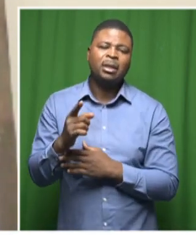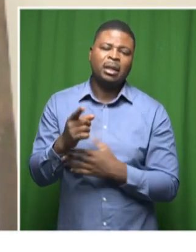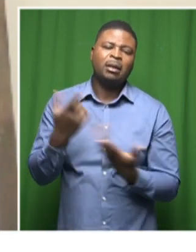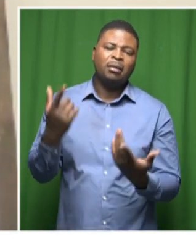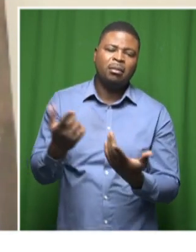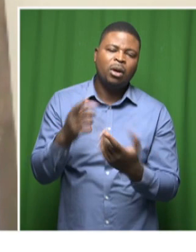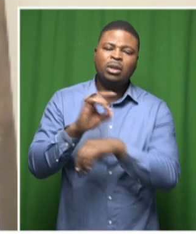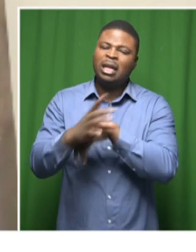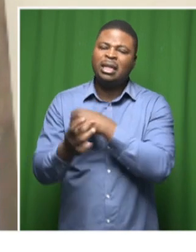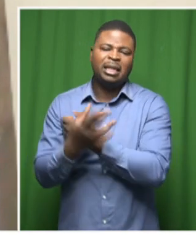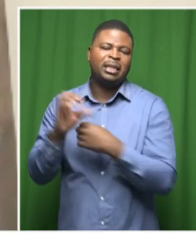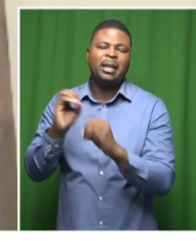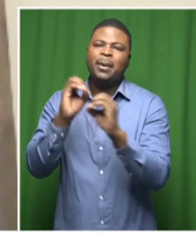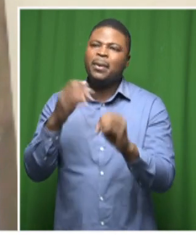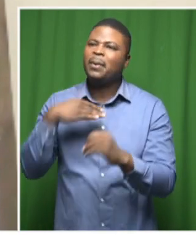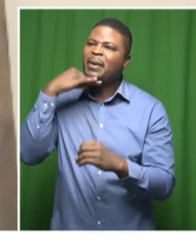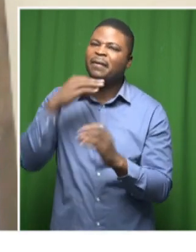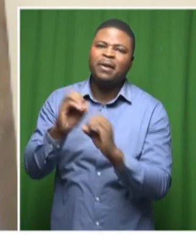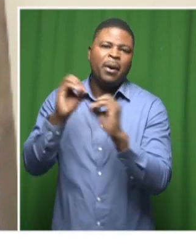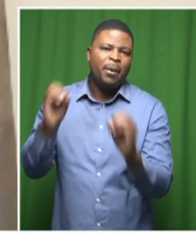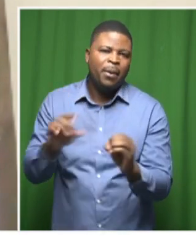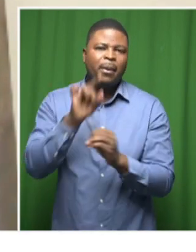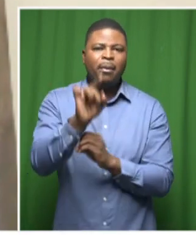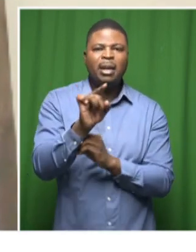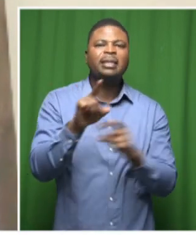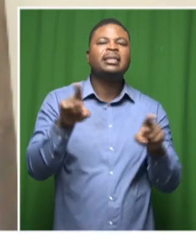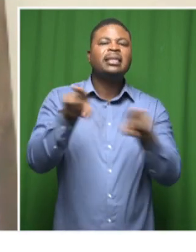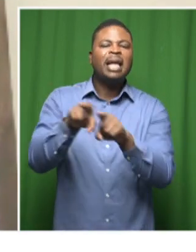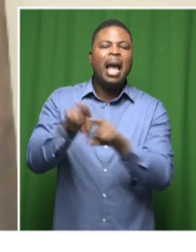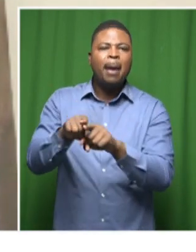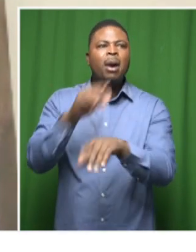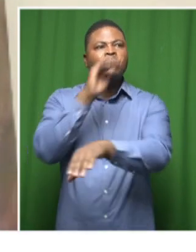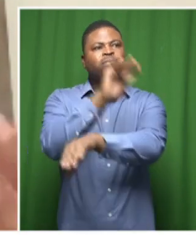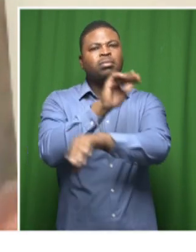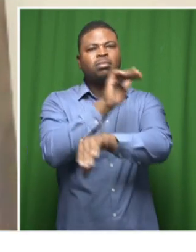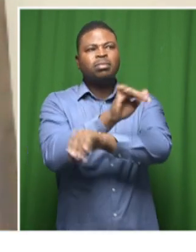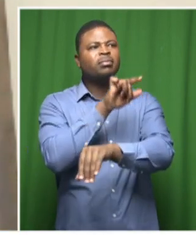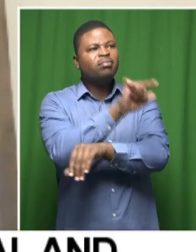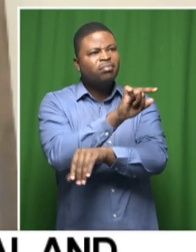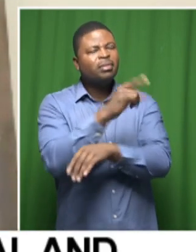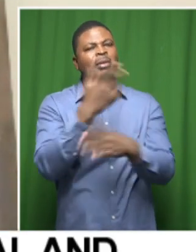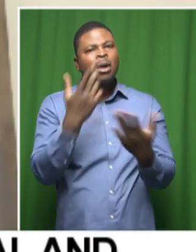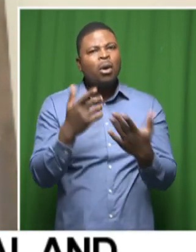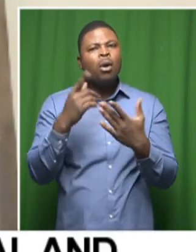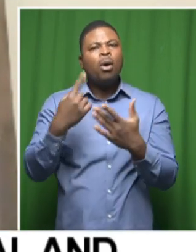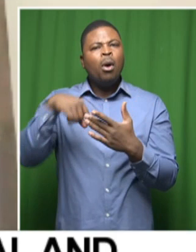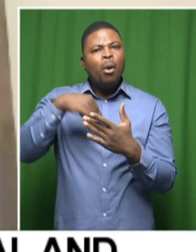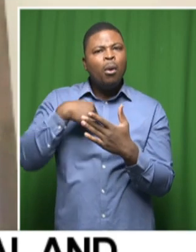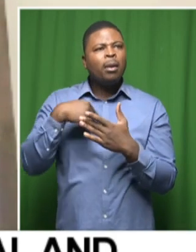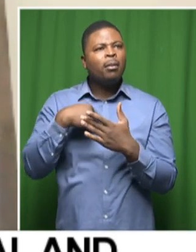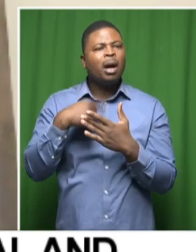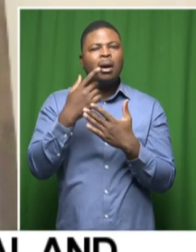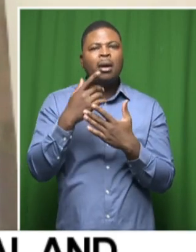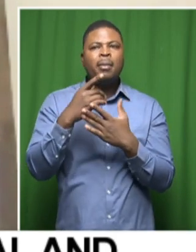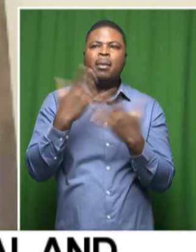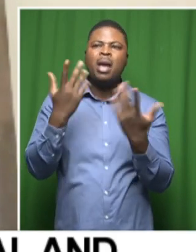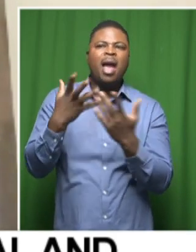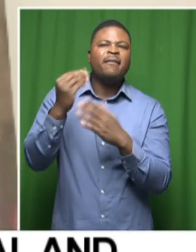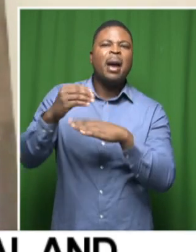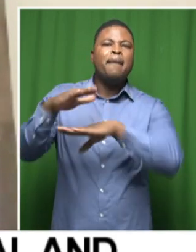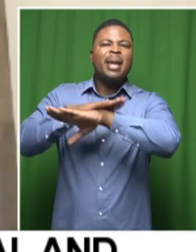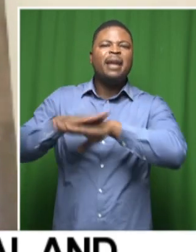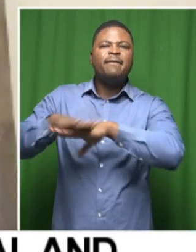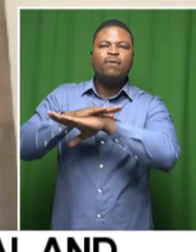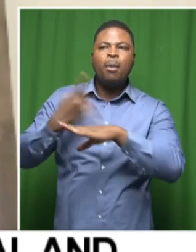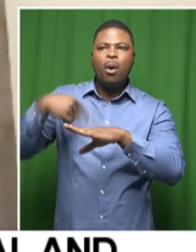We don't do it sufficiently. We don't even have forums and platforms through which to continually do it. And I think that that's probably one